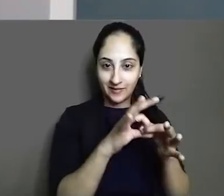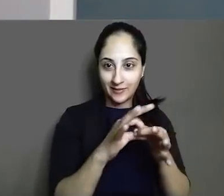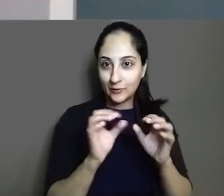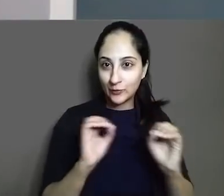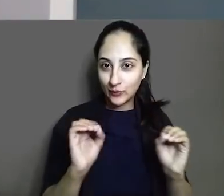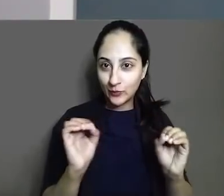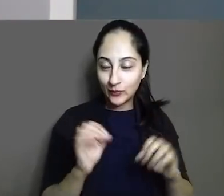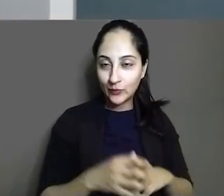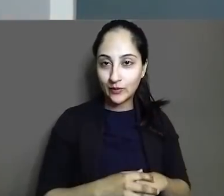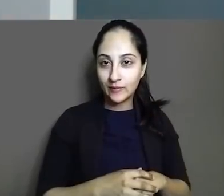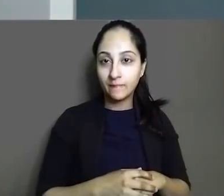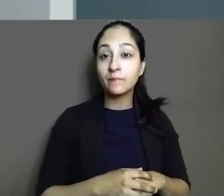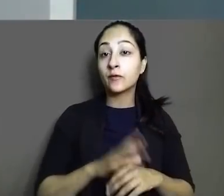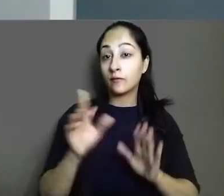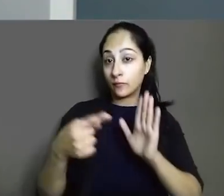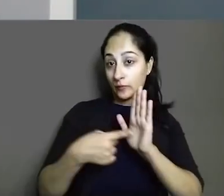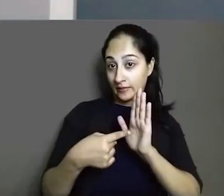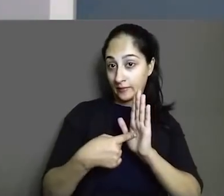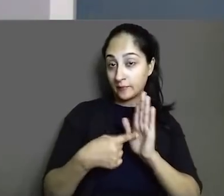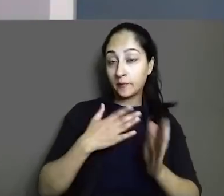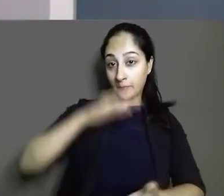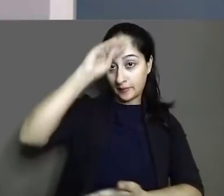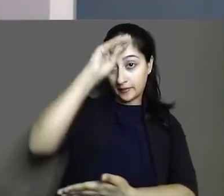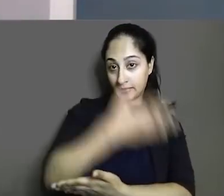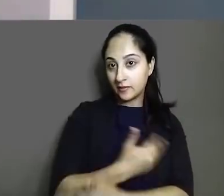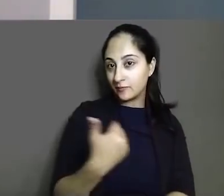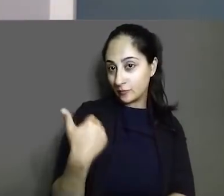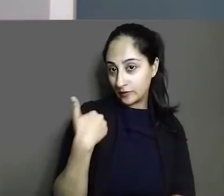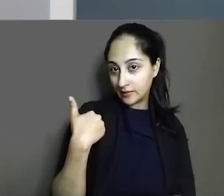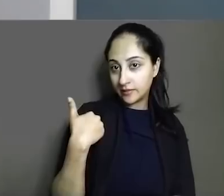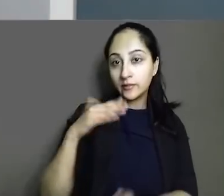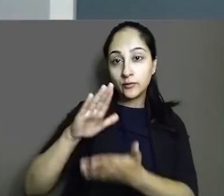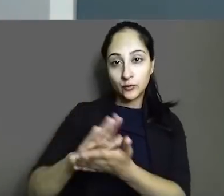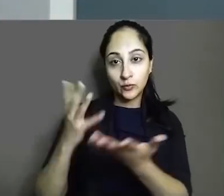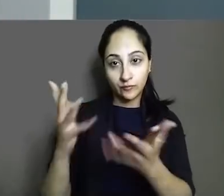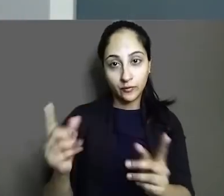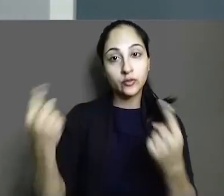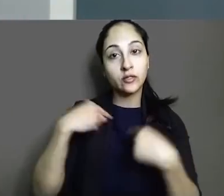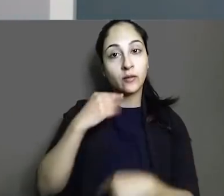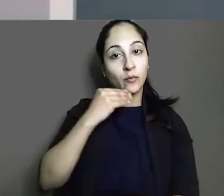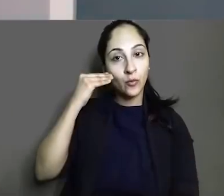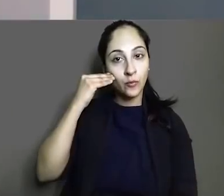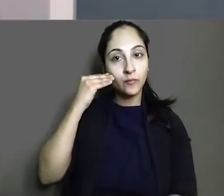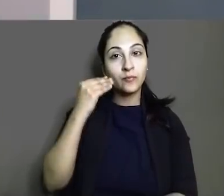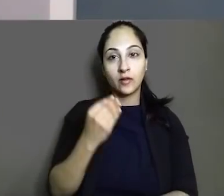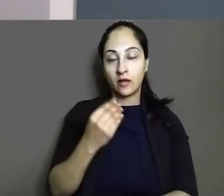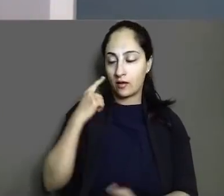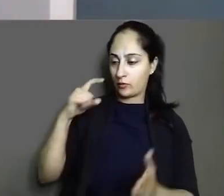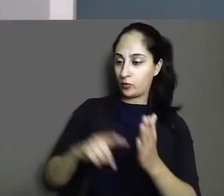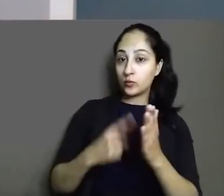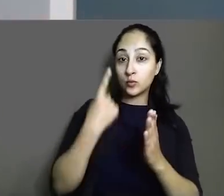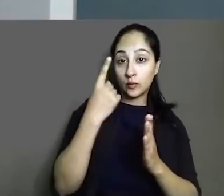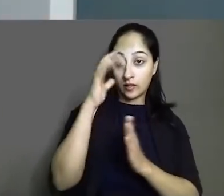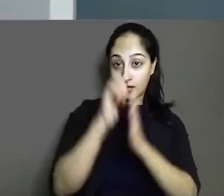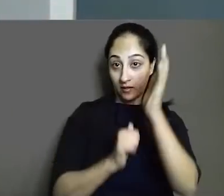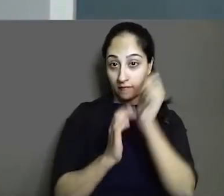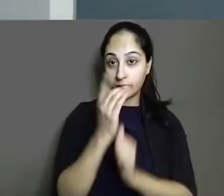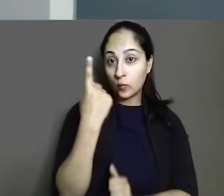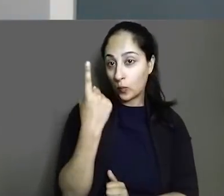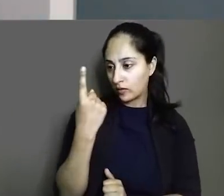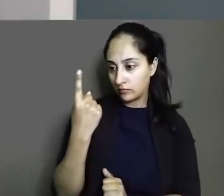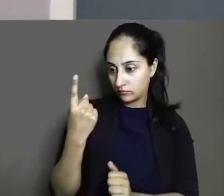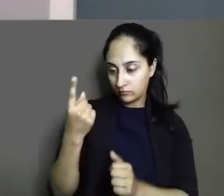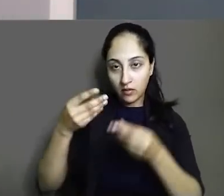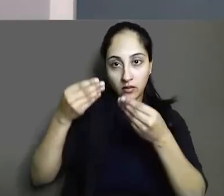time, but contrary to what Tariq thinks, one did not cause the other. So you may have heard